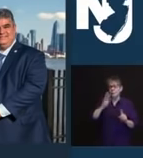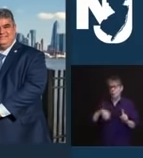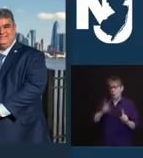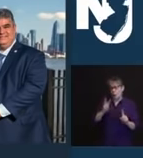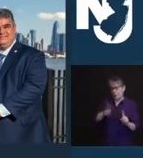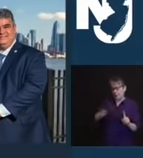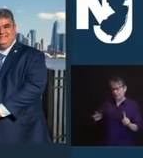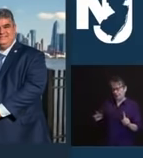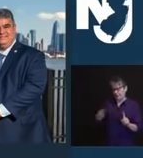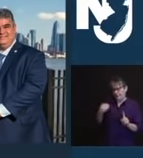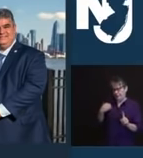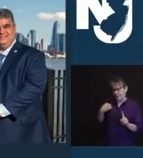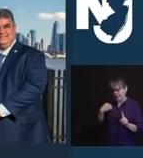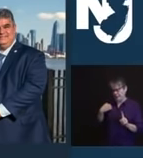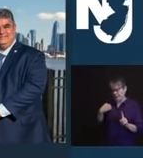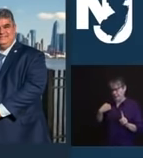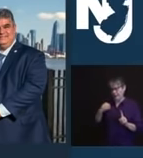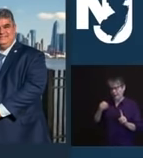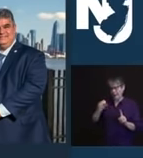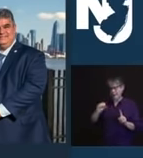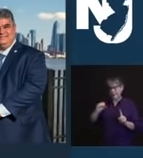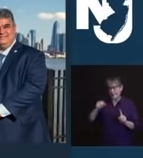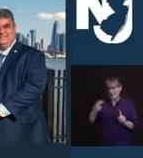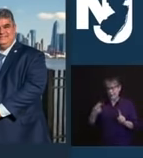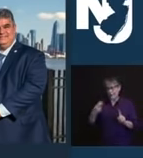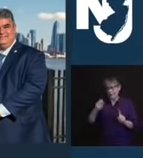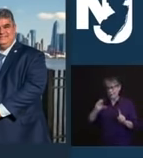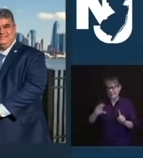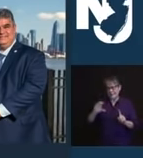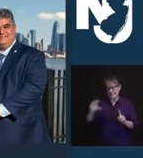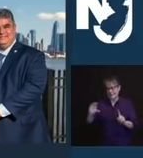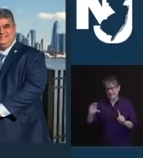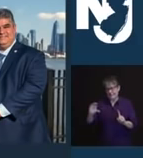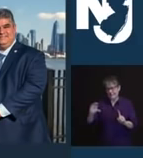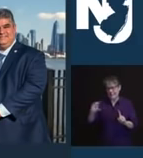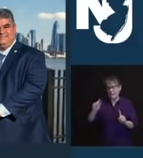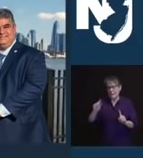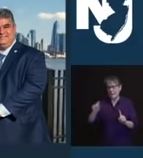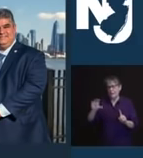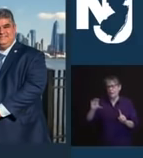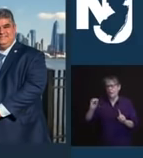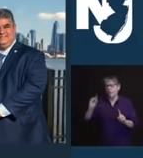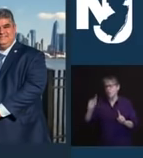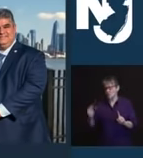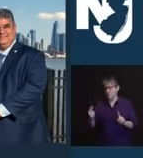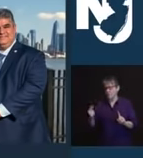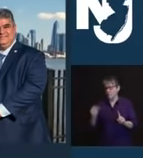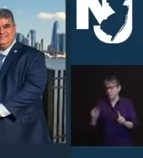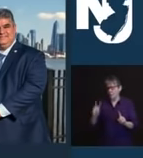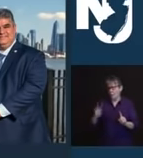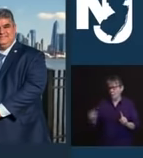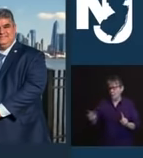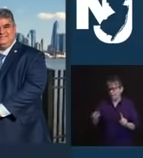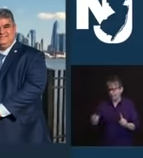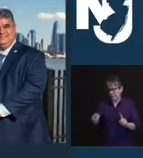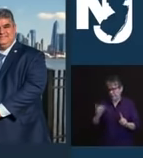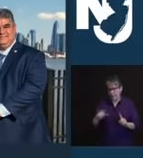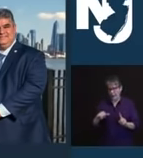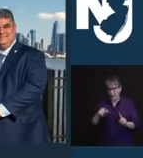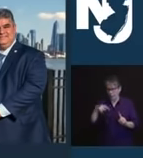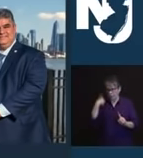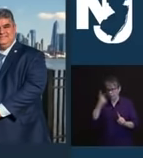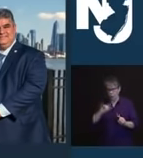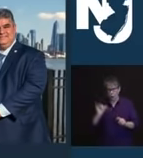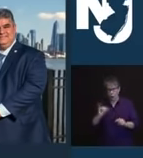shccnj.org. So this is how we do it. We look out for each other and pay it forward. So to Carlos, Luis, and everyone at the Chamber, I